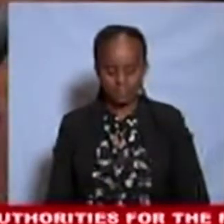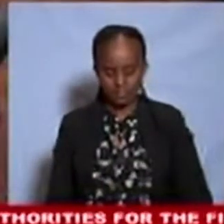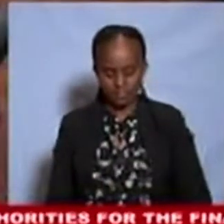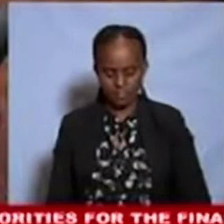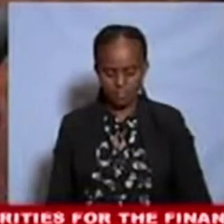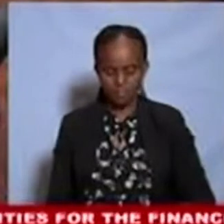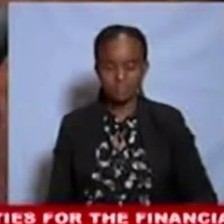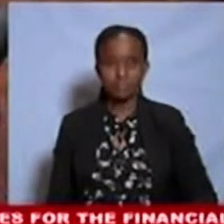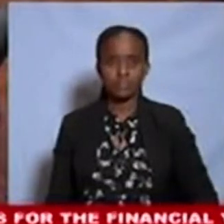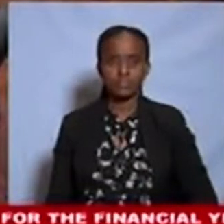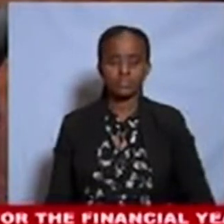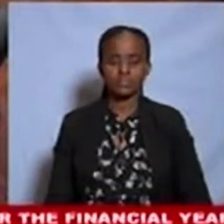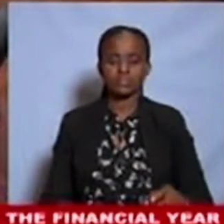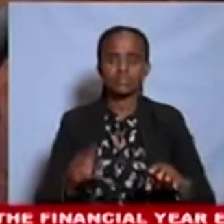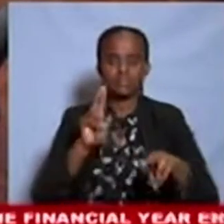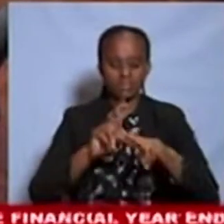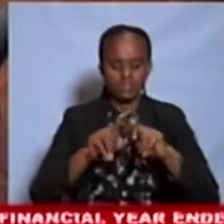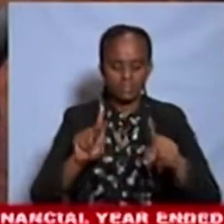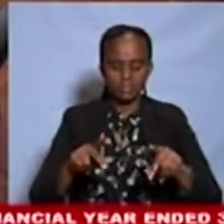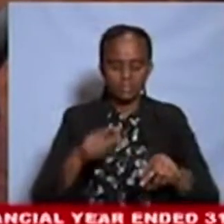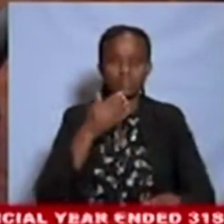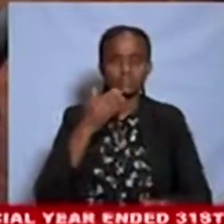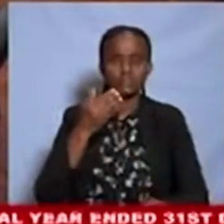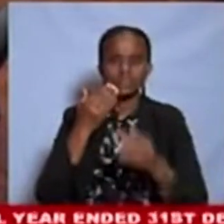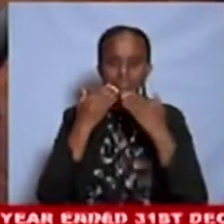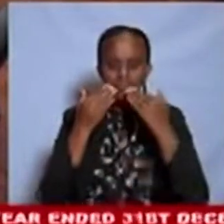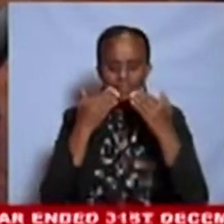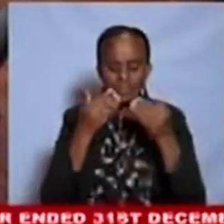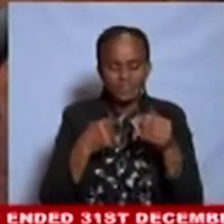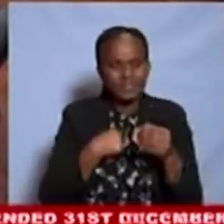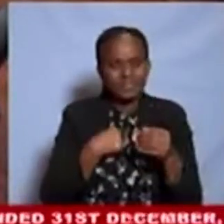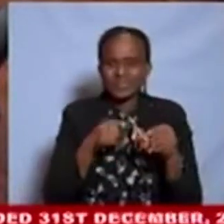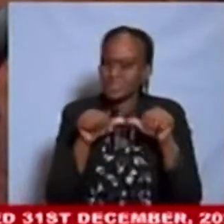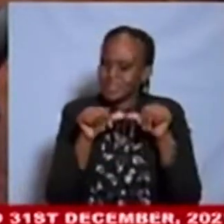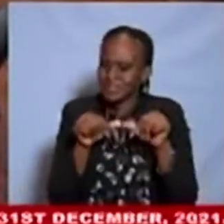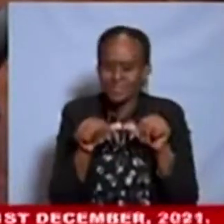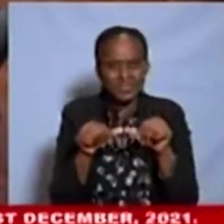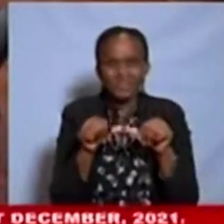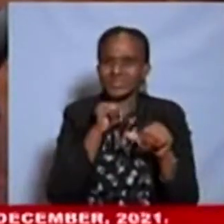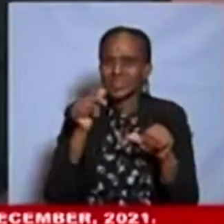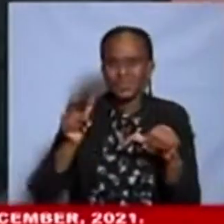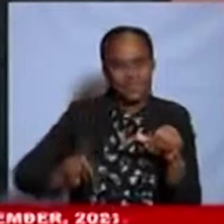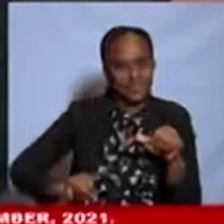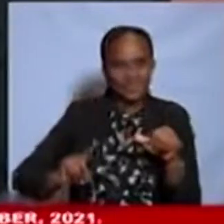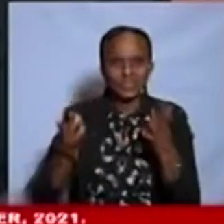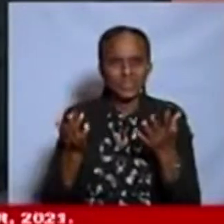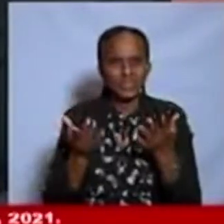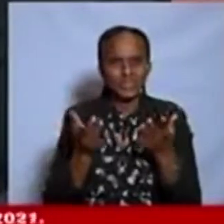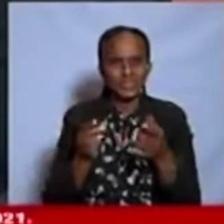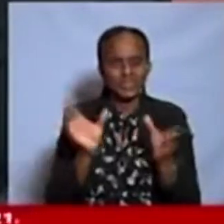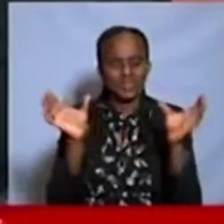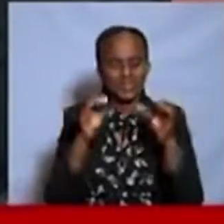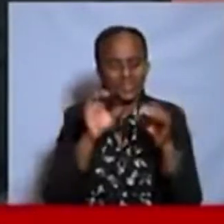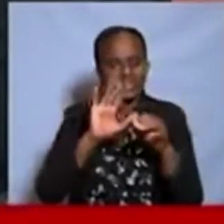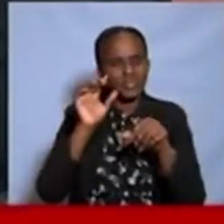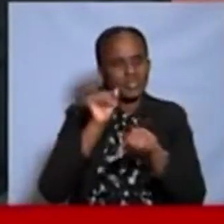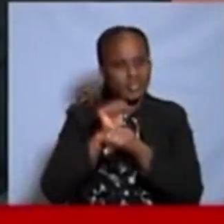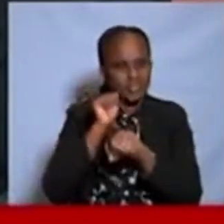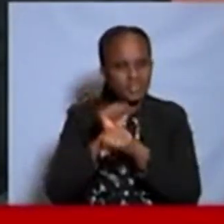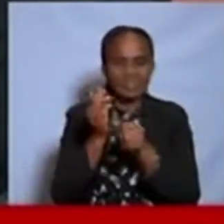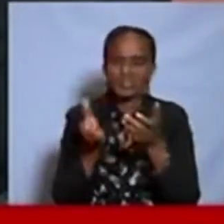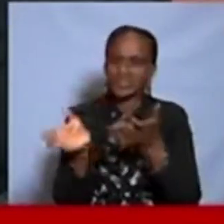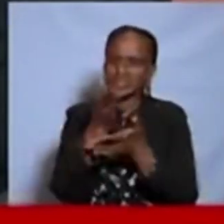Thank you, Chair. I'm still not convinced, Chair. As a council, your mandate is to collect revenue at the end of the